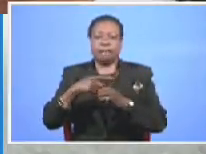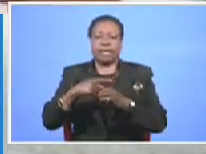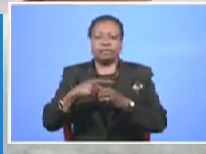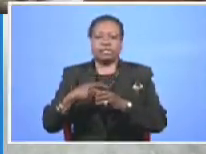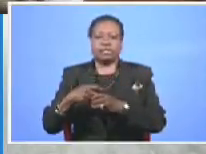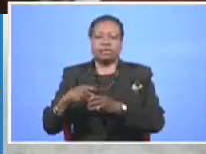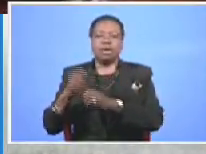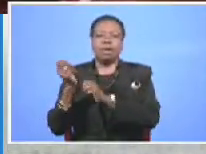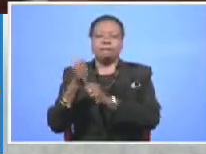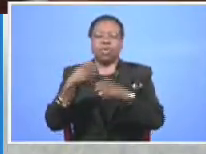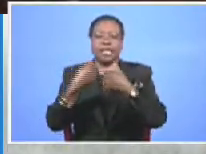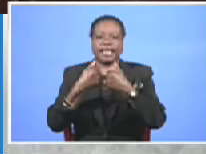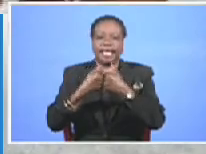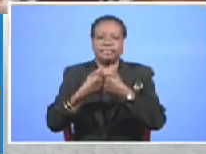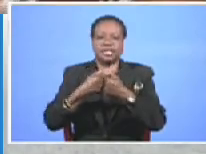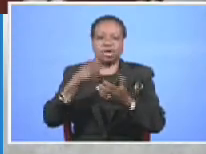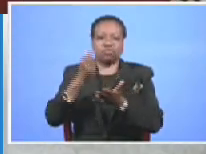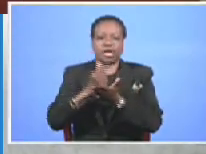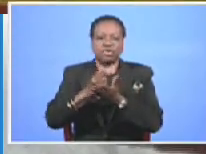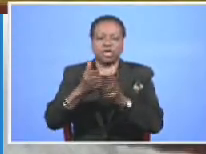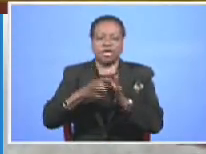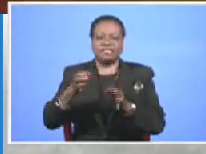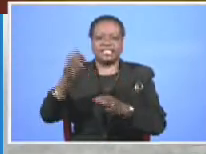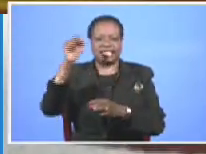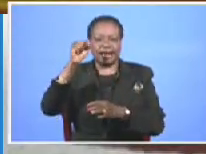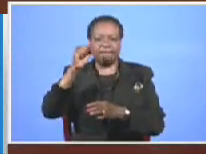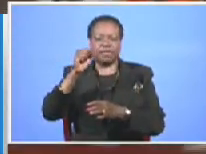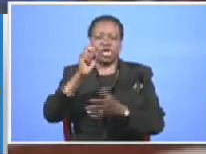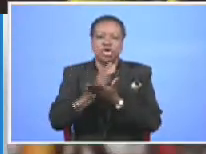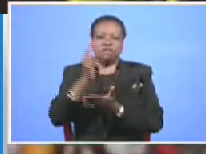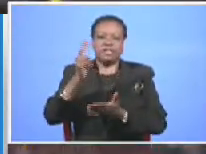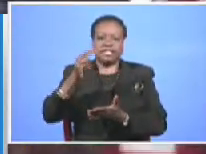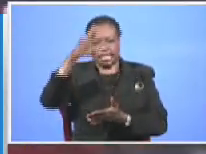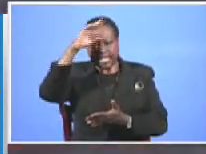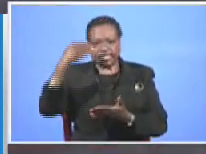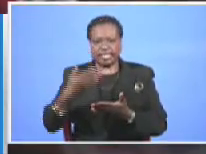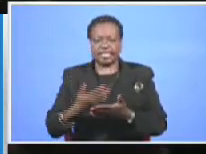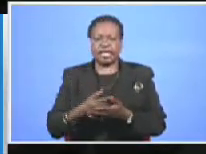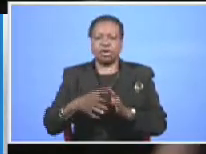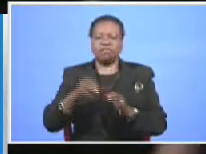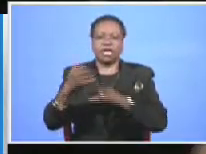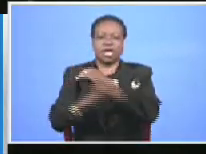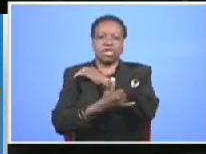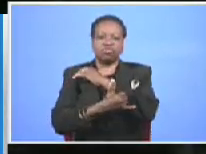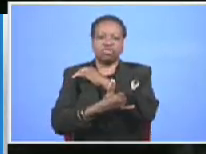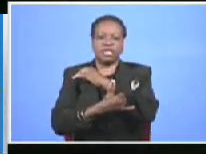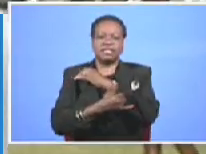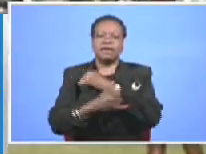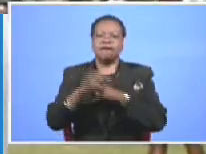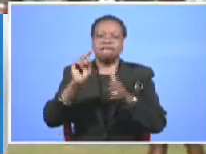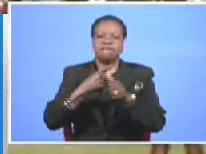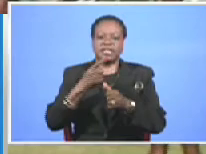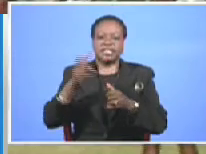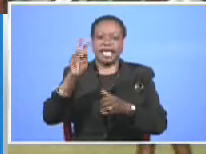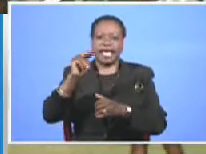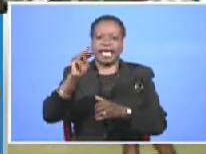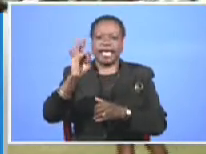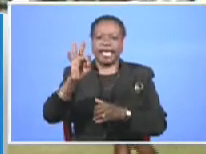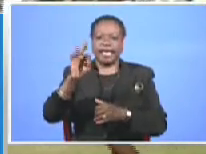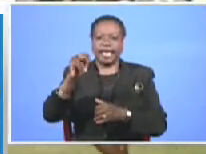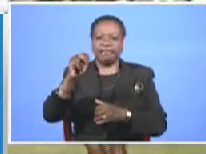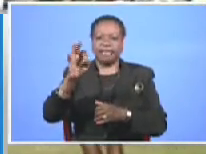is a graduate of Stanford University. He is also the son of the country's first NFL player, Ed Smith.